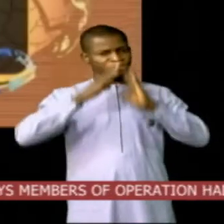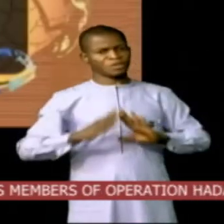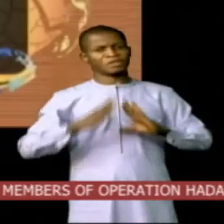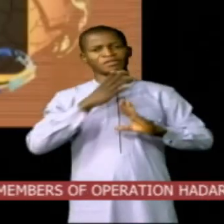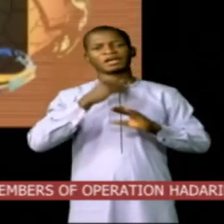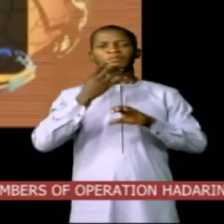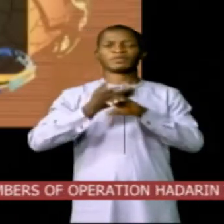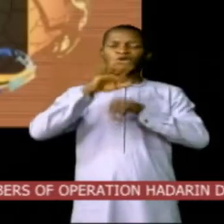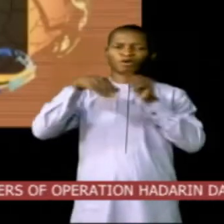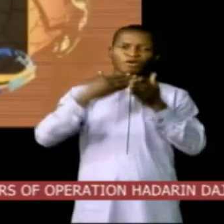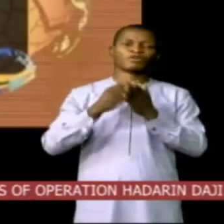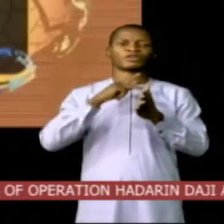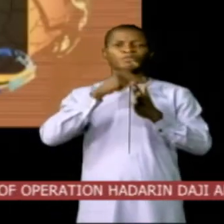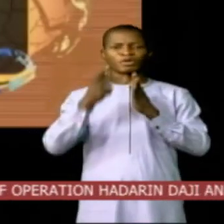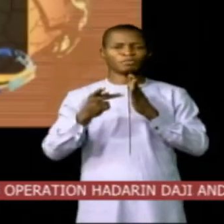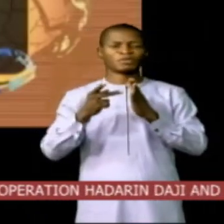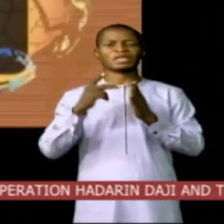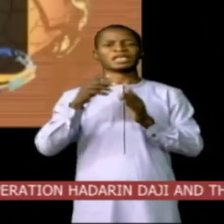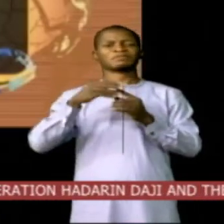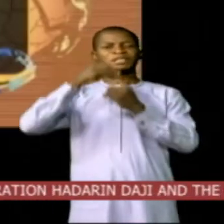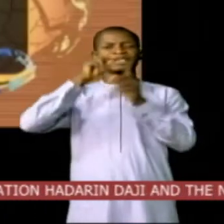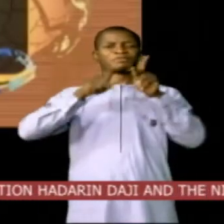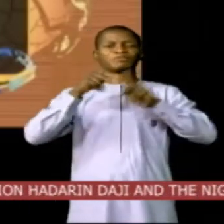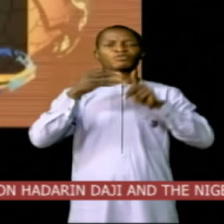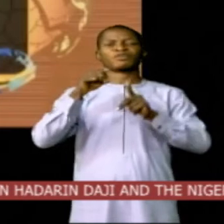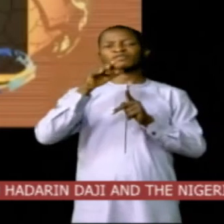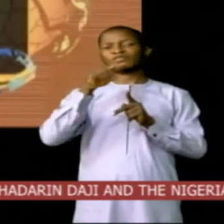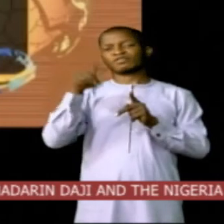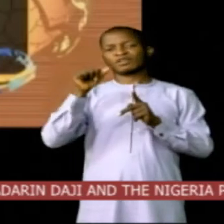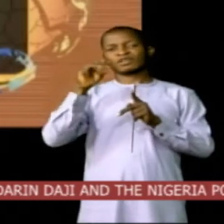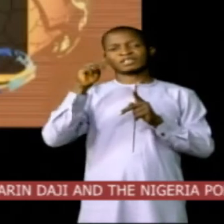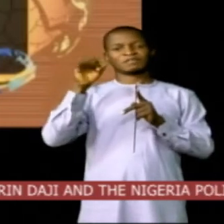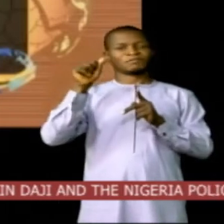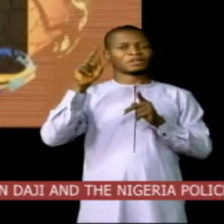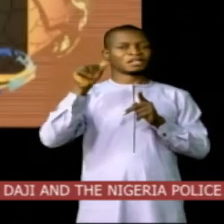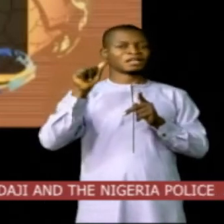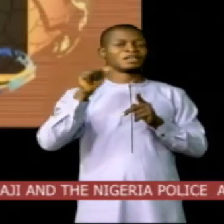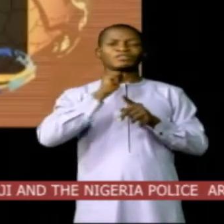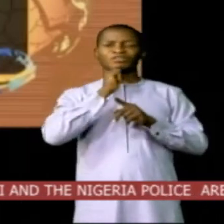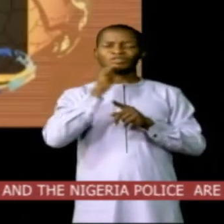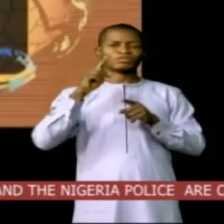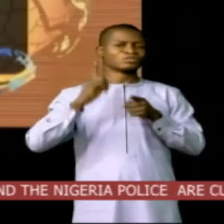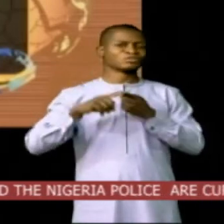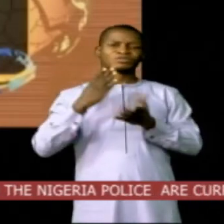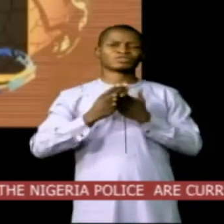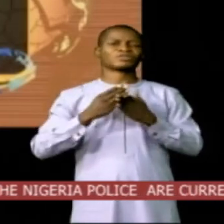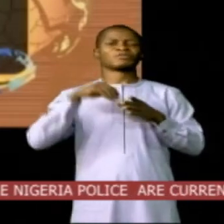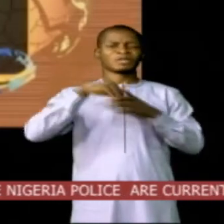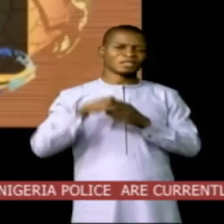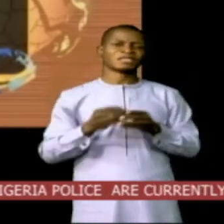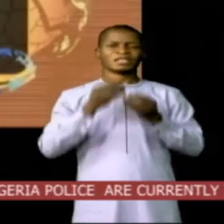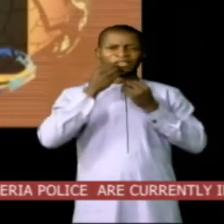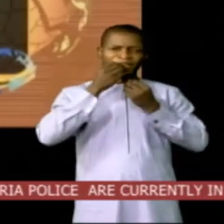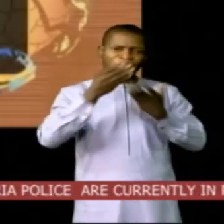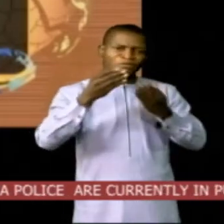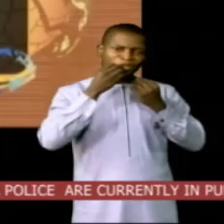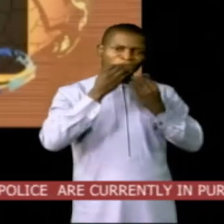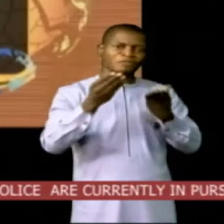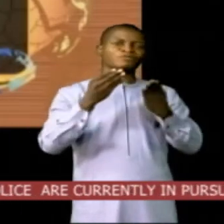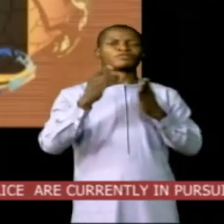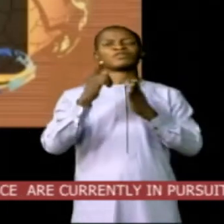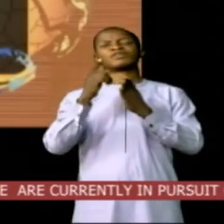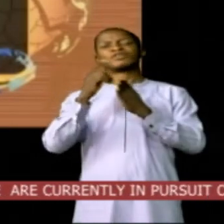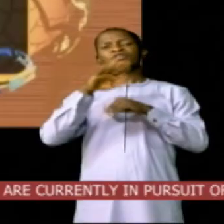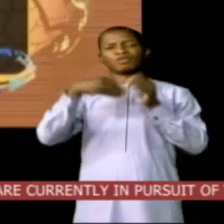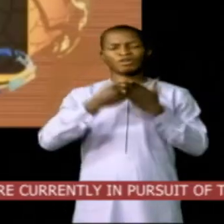of the public, particularly the people of Zamfara State, not to hesitate in availing the law enforcement community with